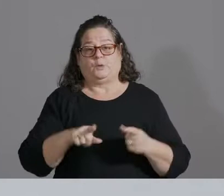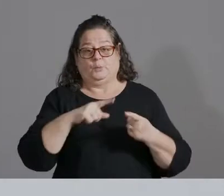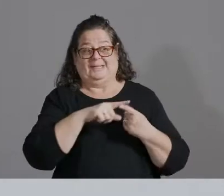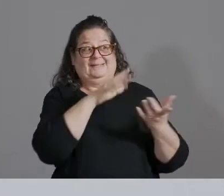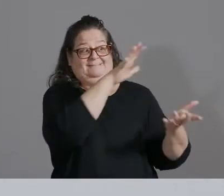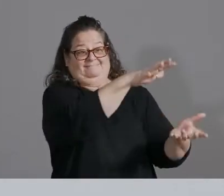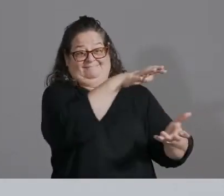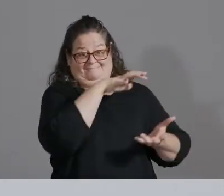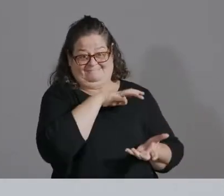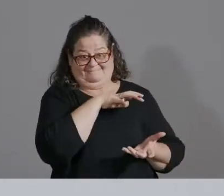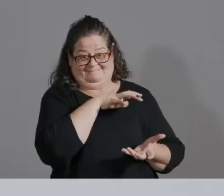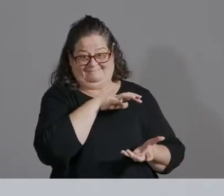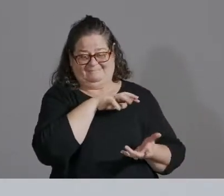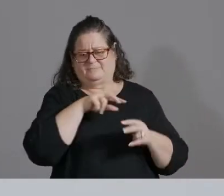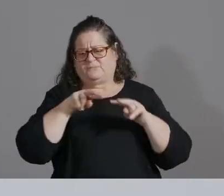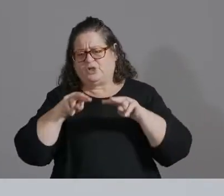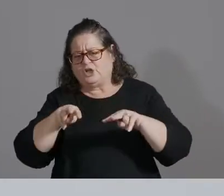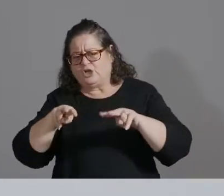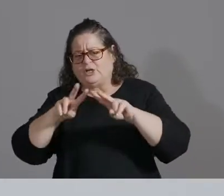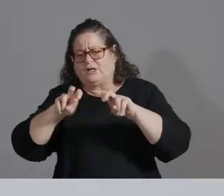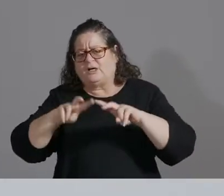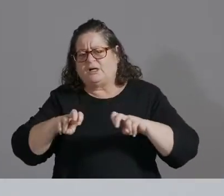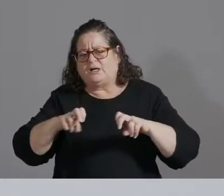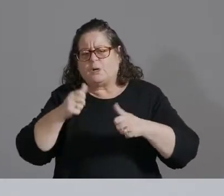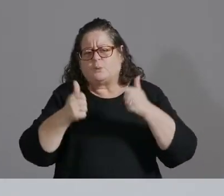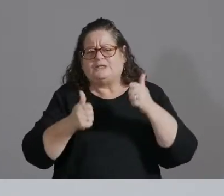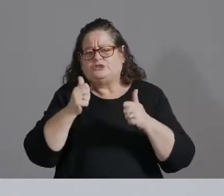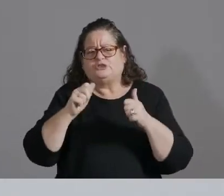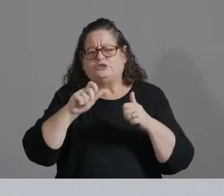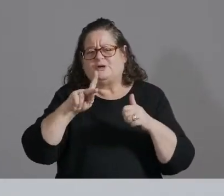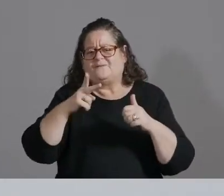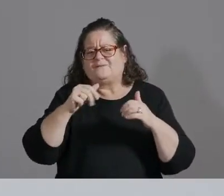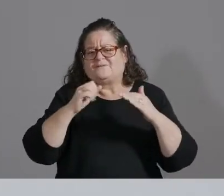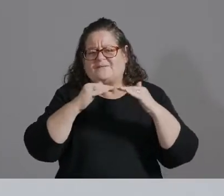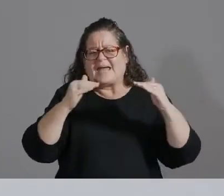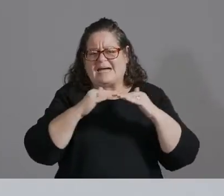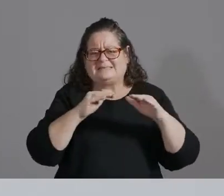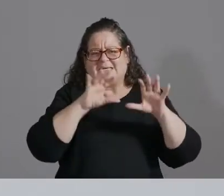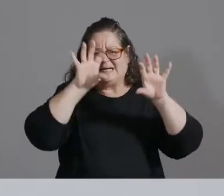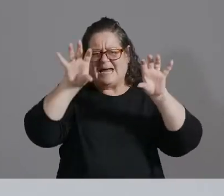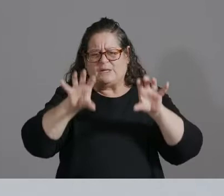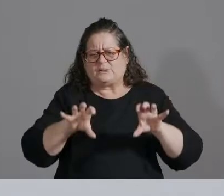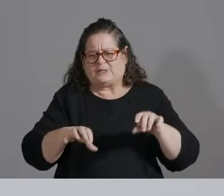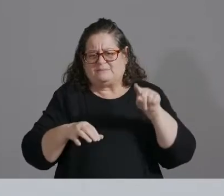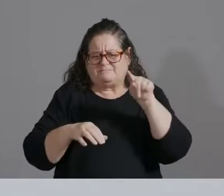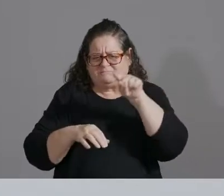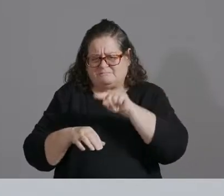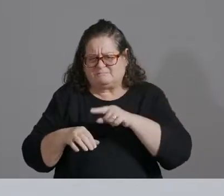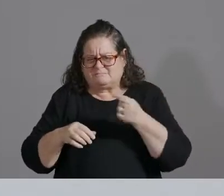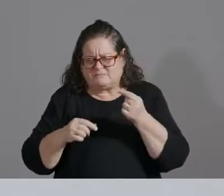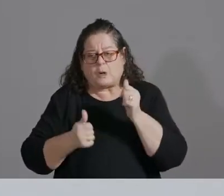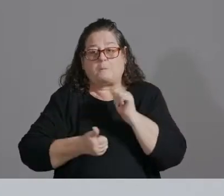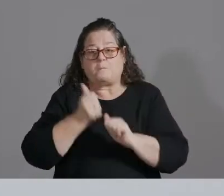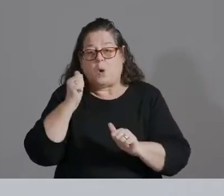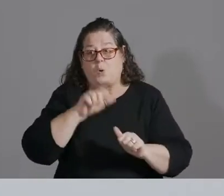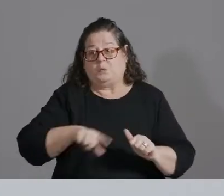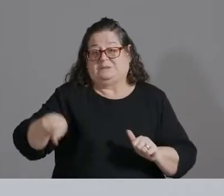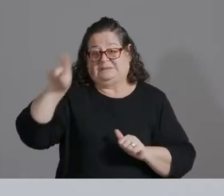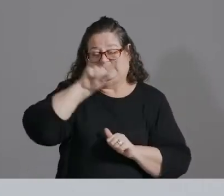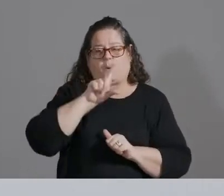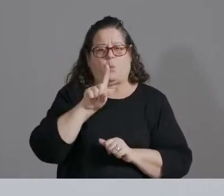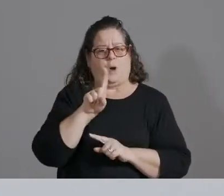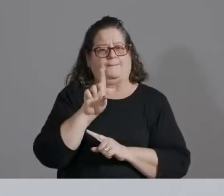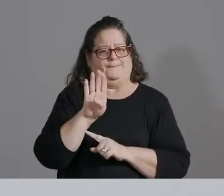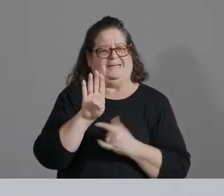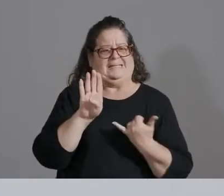the counties are in. Right now, most of our counties are in some phase of 1B. We have population estimates from the